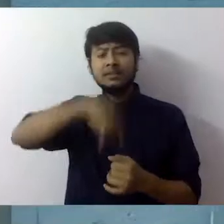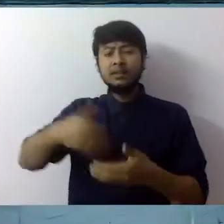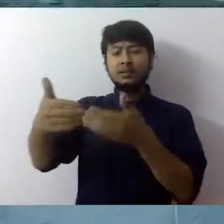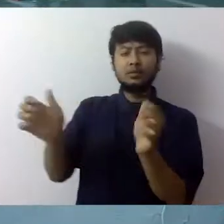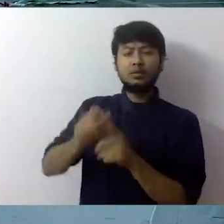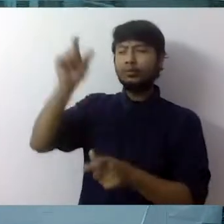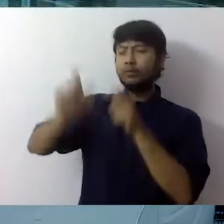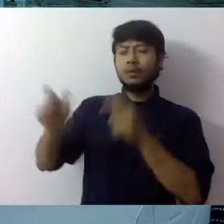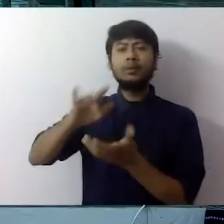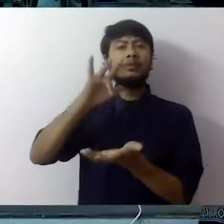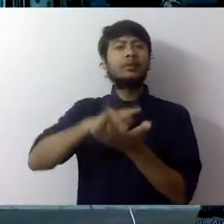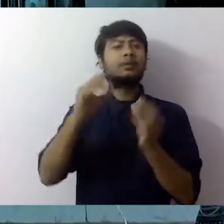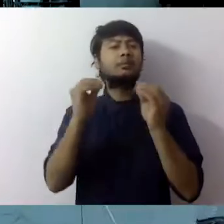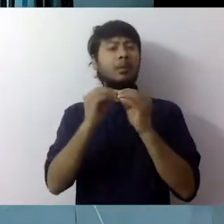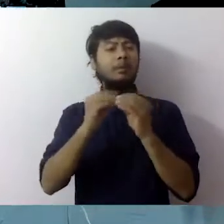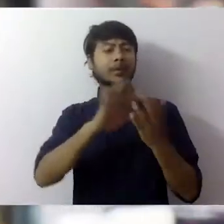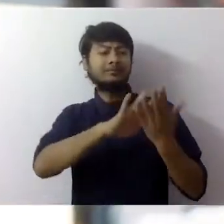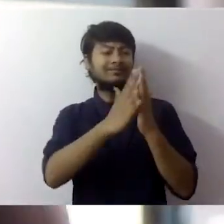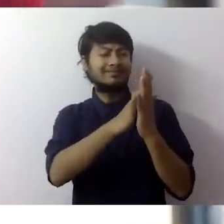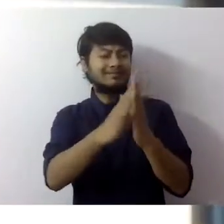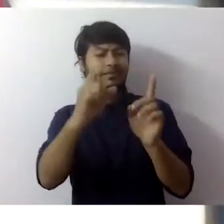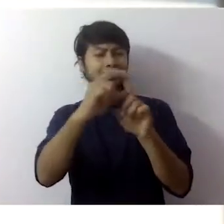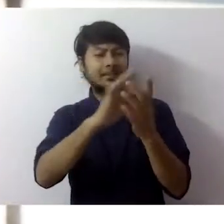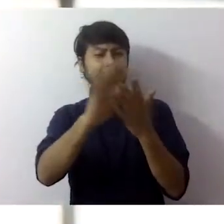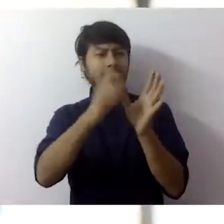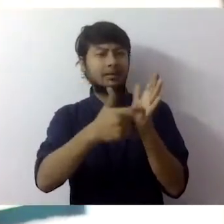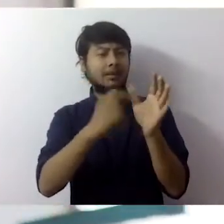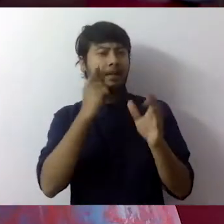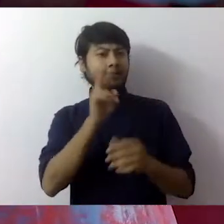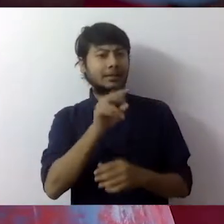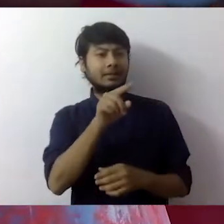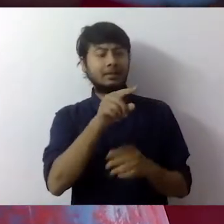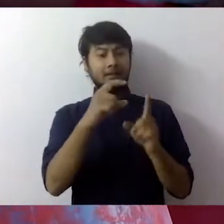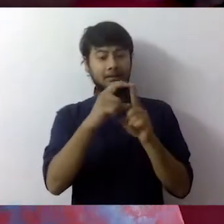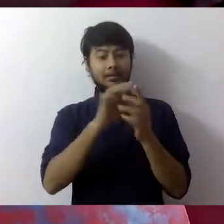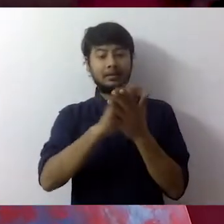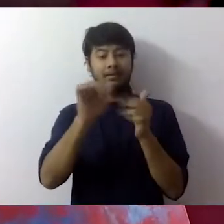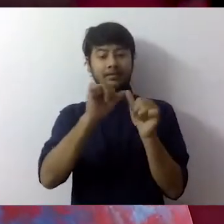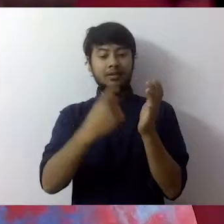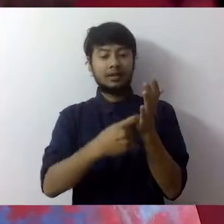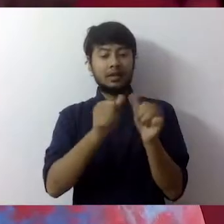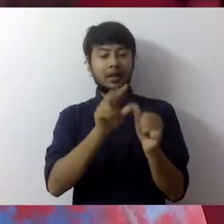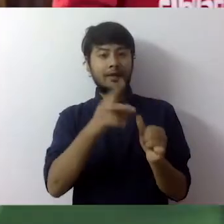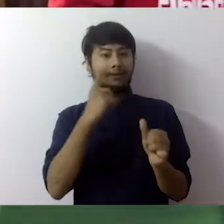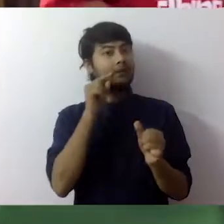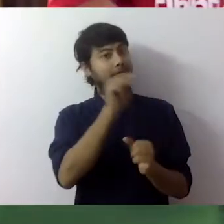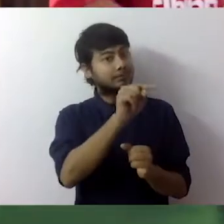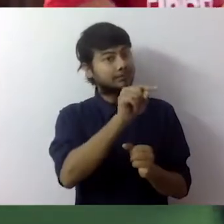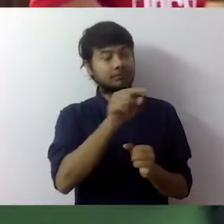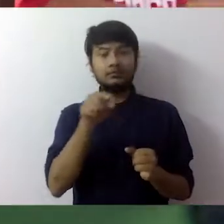area of Mumbai who are jamming their way to a better life. In one of the most innovative projects